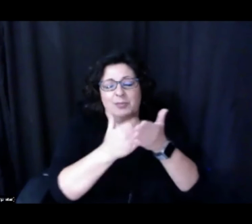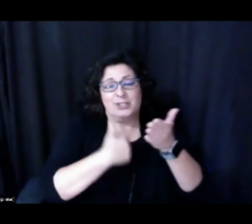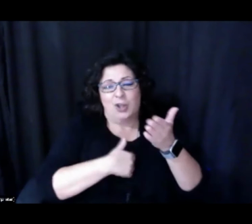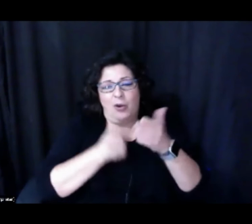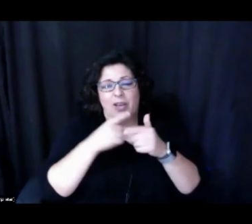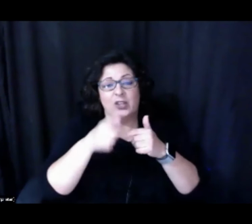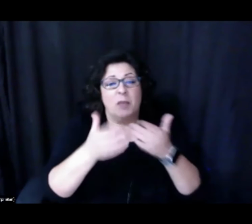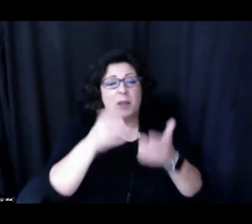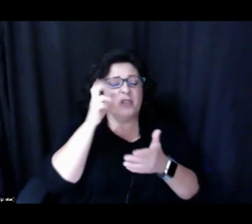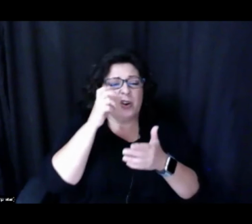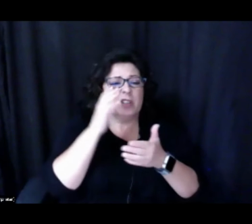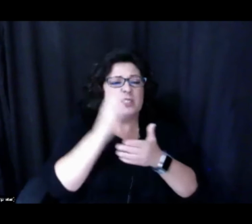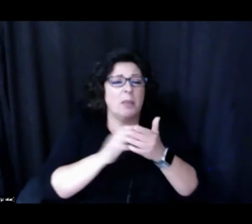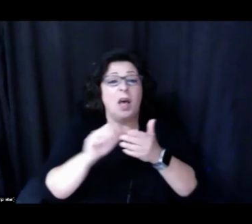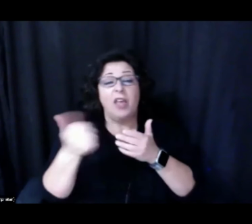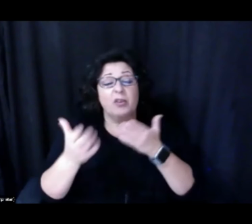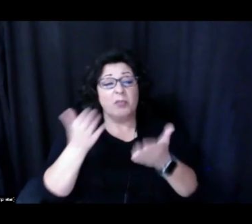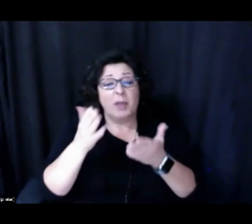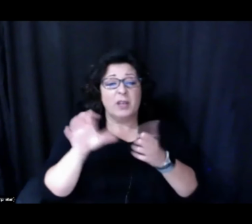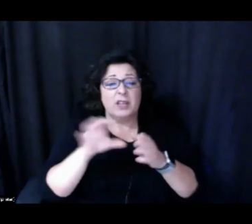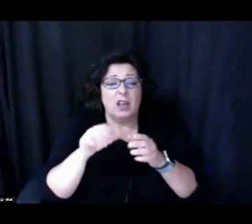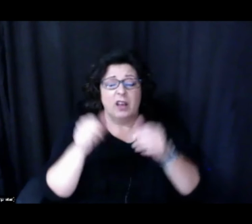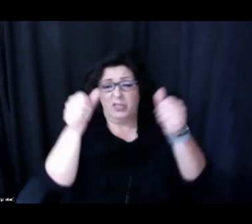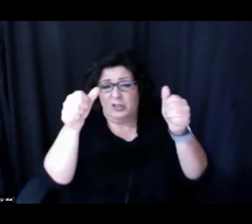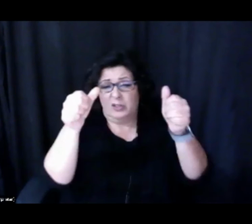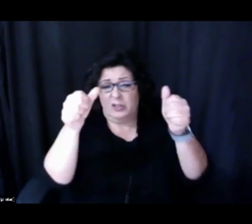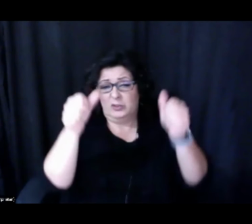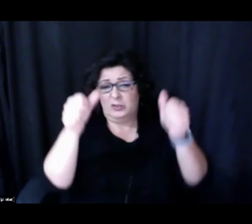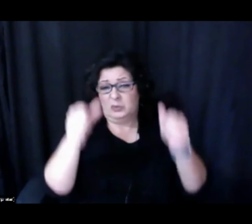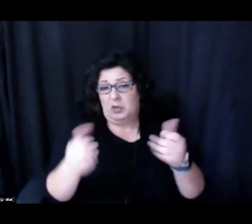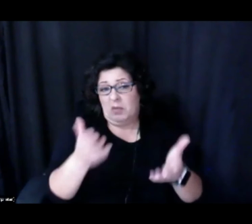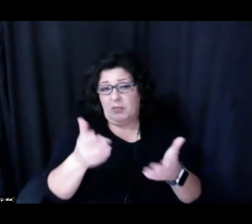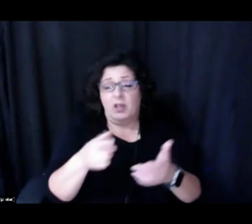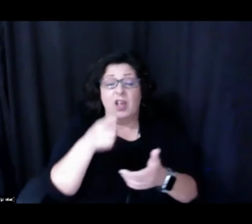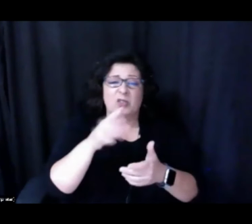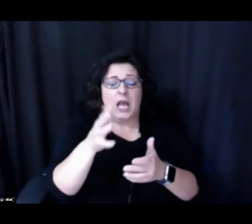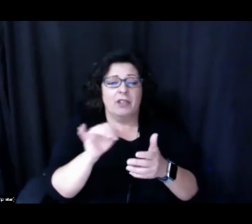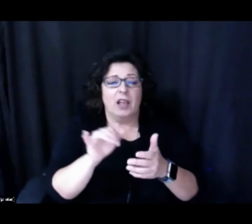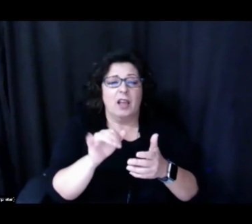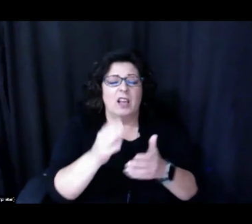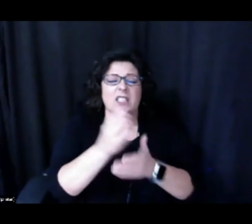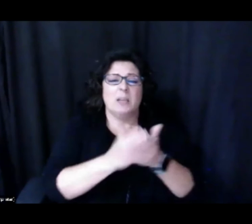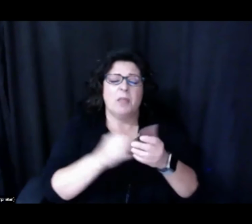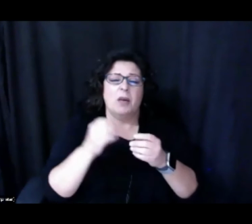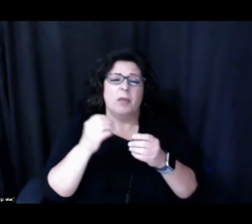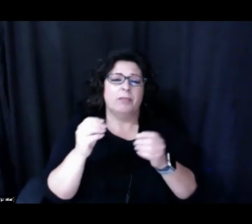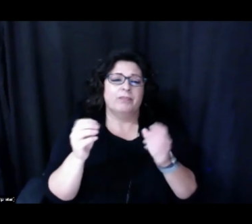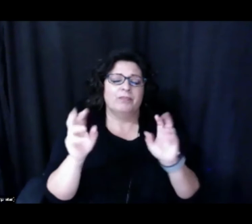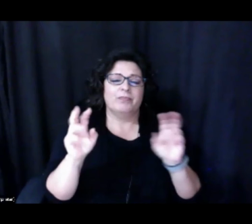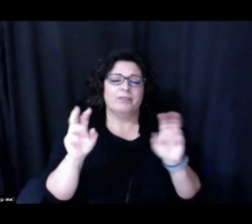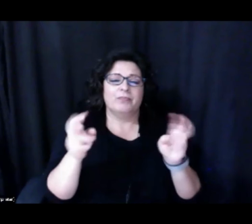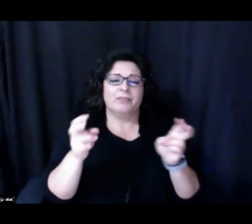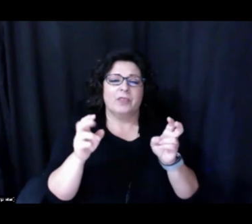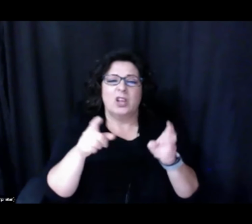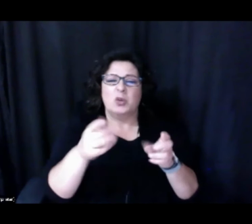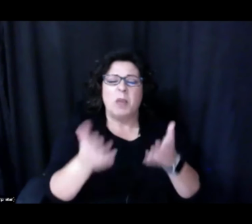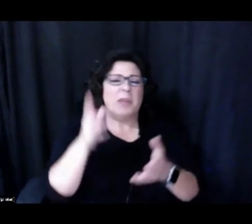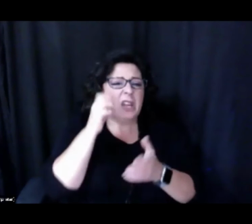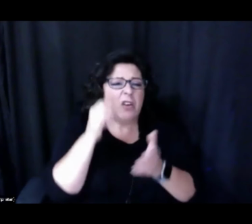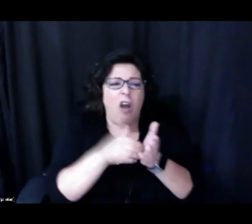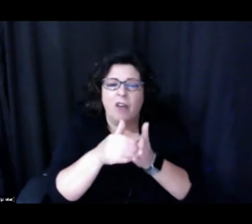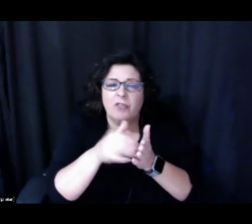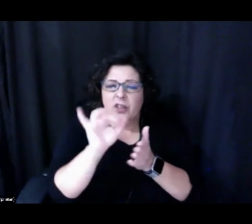you may have also heard some others that aren't on the screen. That's okay. These are just kind of some of the more, the ones that you might hear more